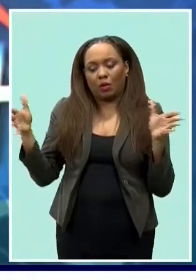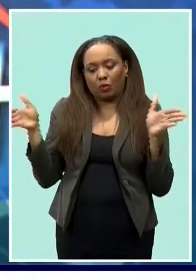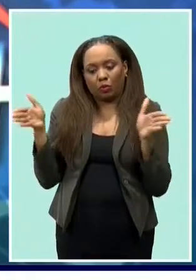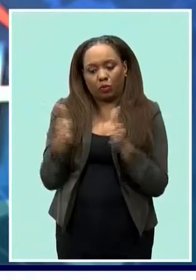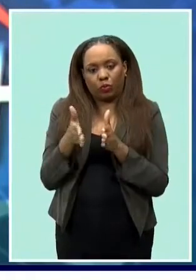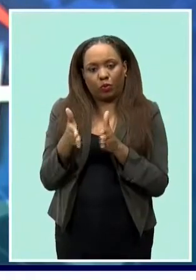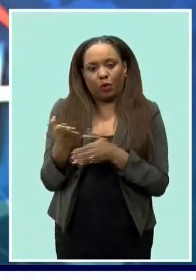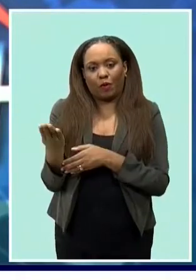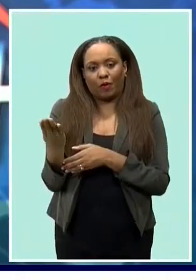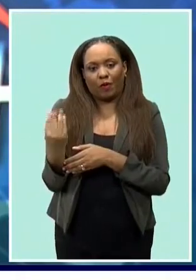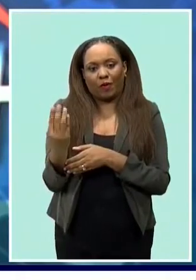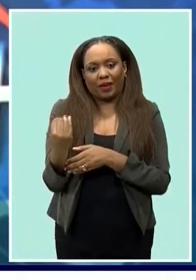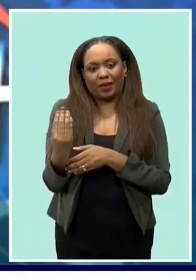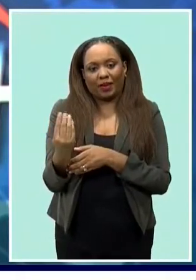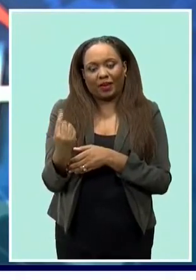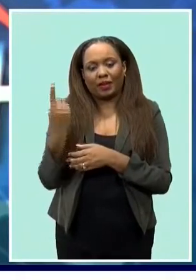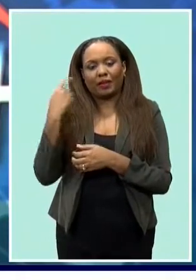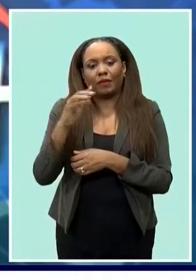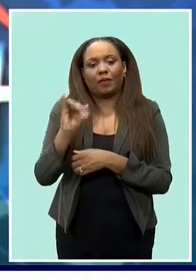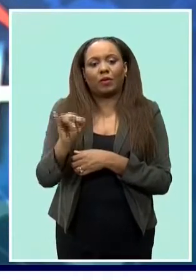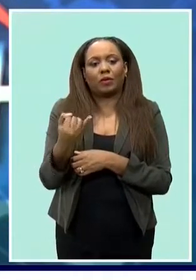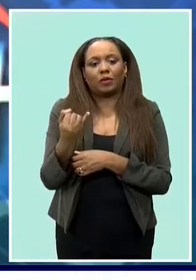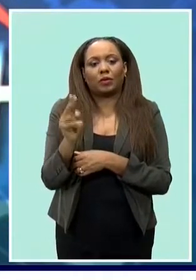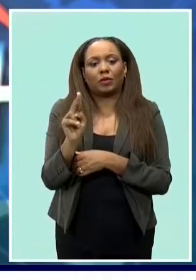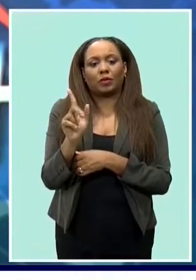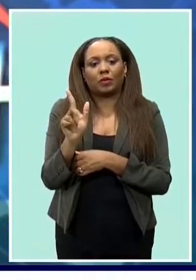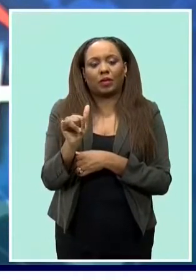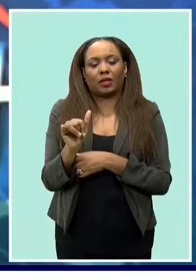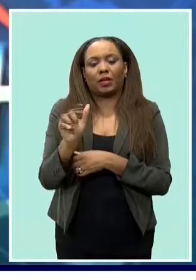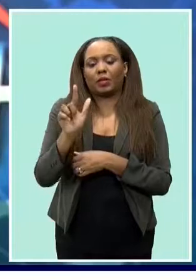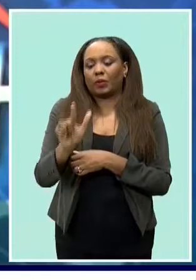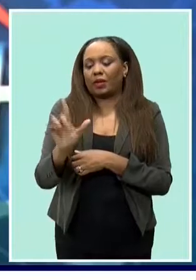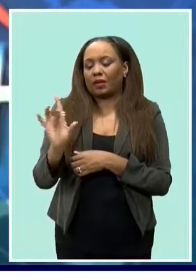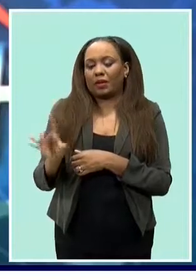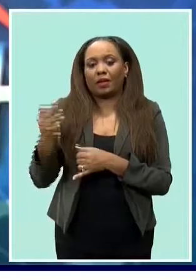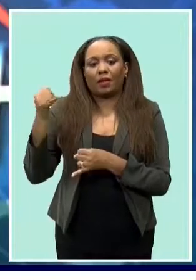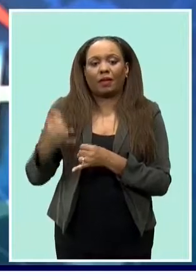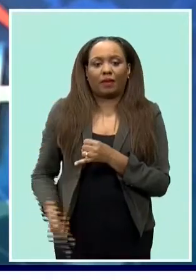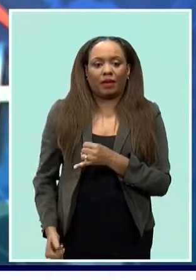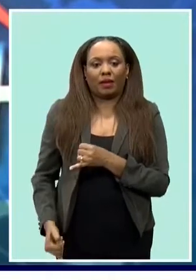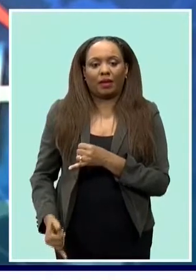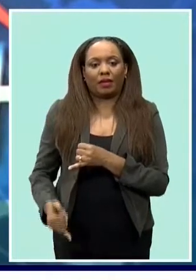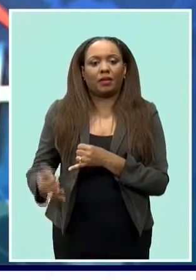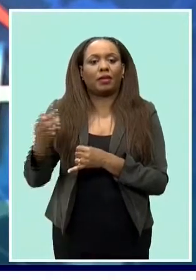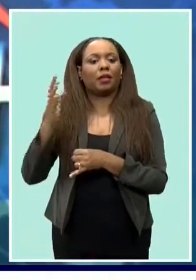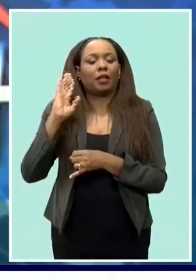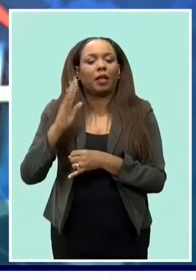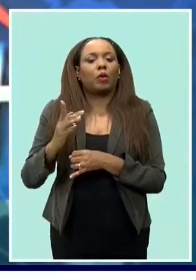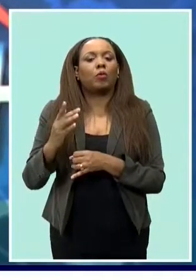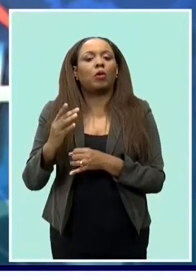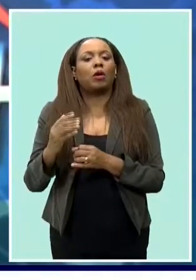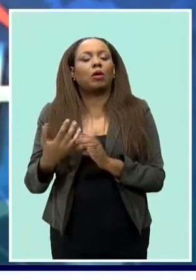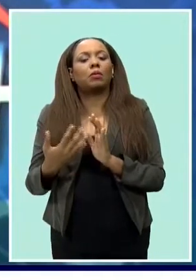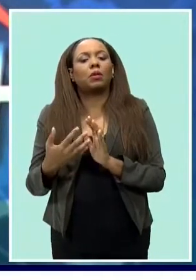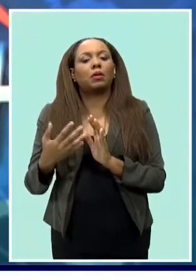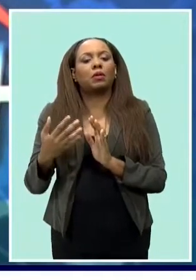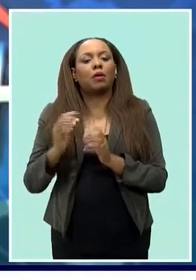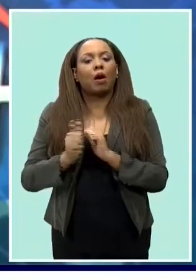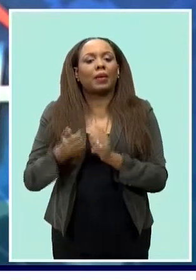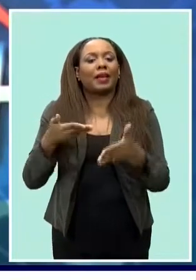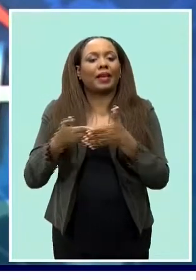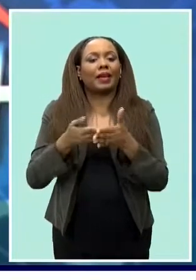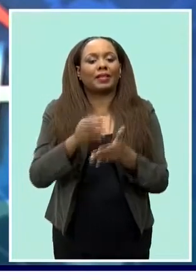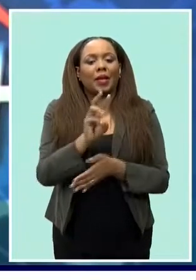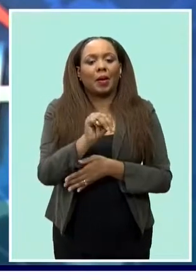semis, 14 were selected for the July 28th final to battle defending Monarchs Lil Rick and Mikey at the National Botanical Garden.